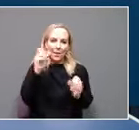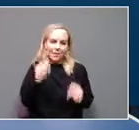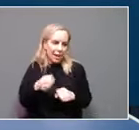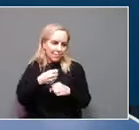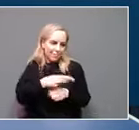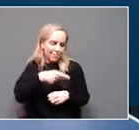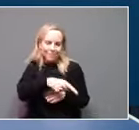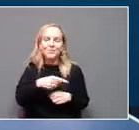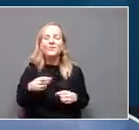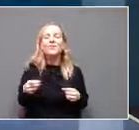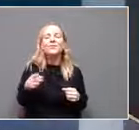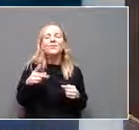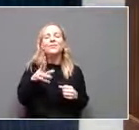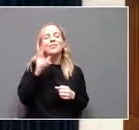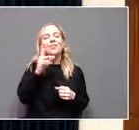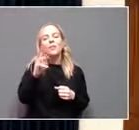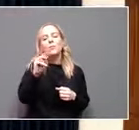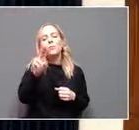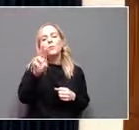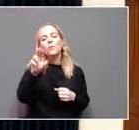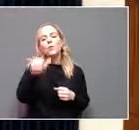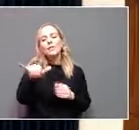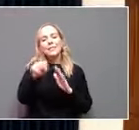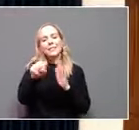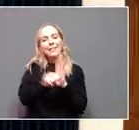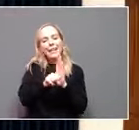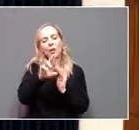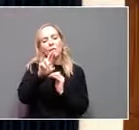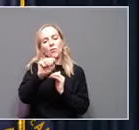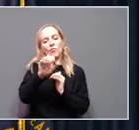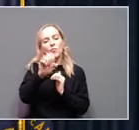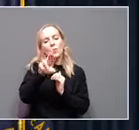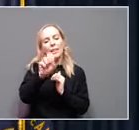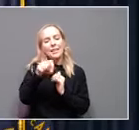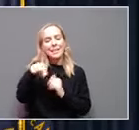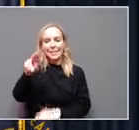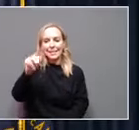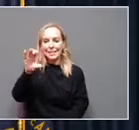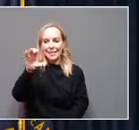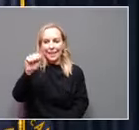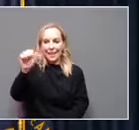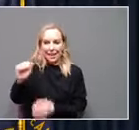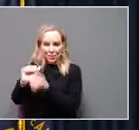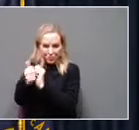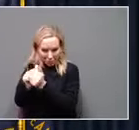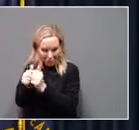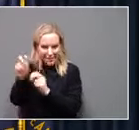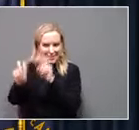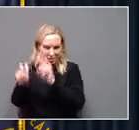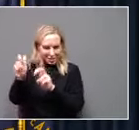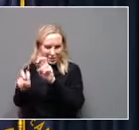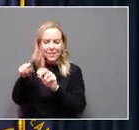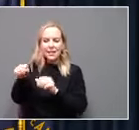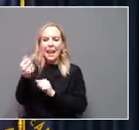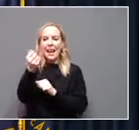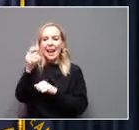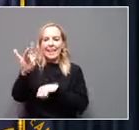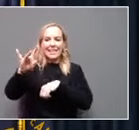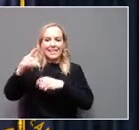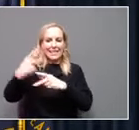we also saw the Murray State Racers earn a spot in this year's NCAA tournament while making history as 18-time